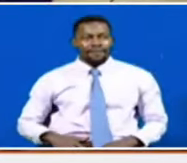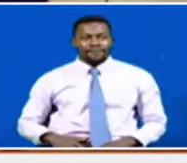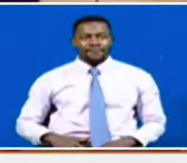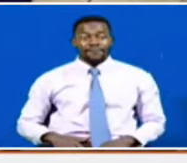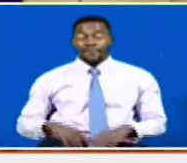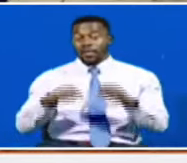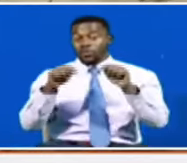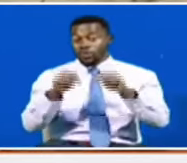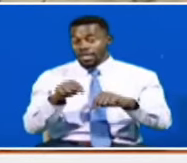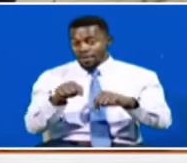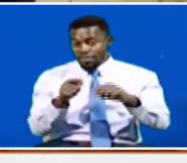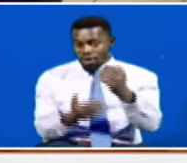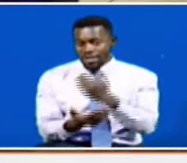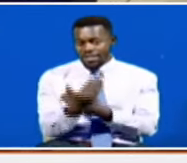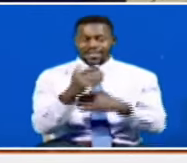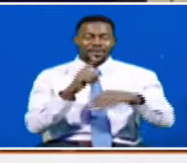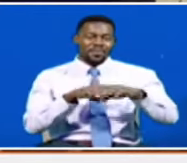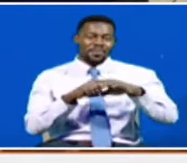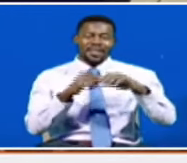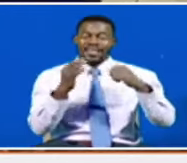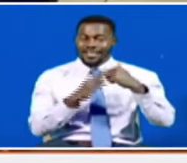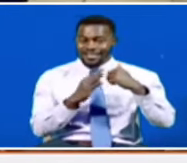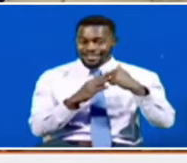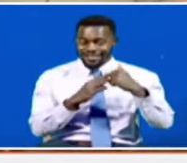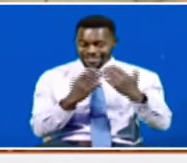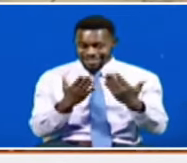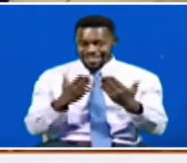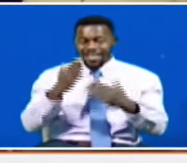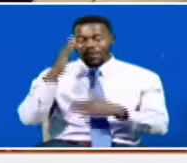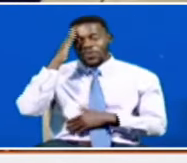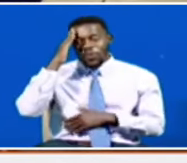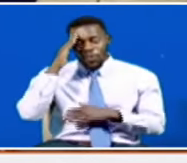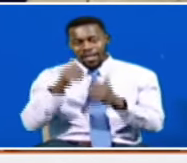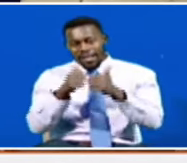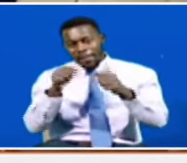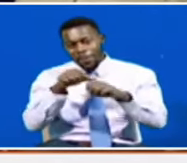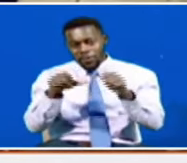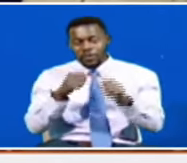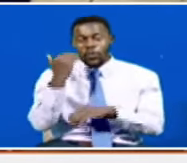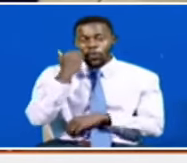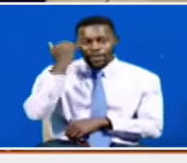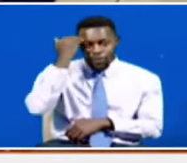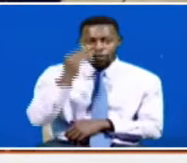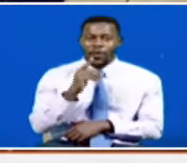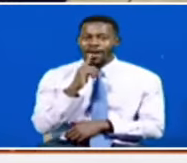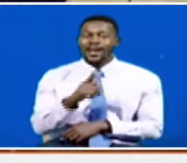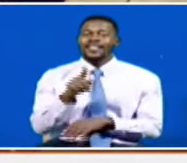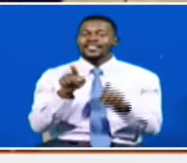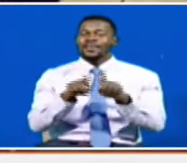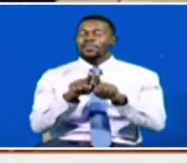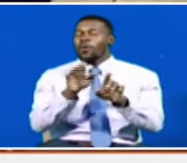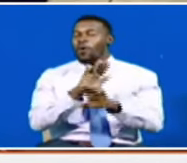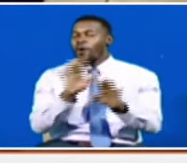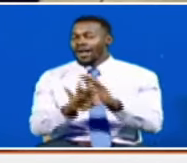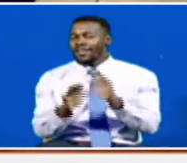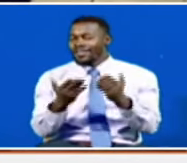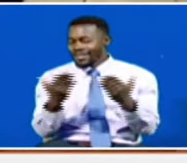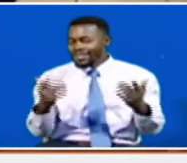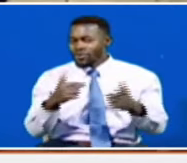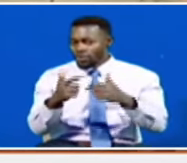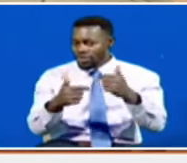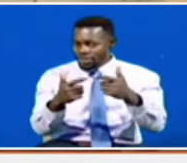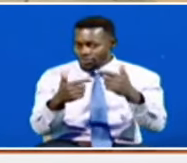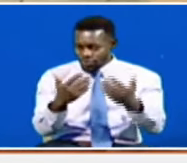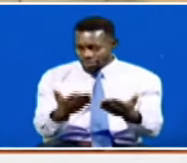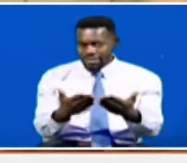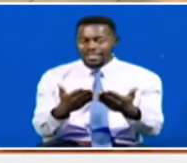as at 8 o'clock in the morning, they were aware of the existence of a court order, and therefore anything that they are currently undertaking is a